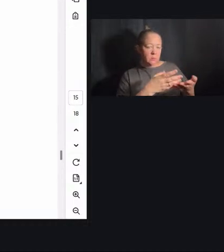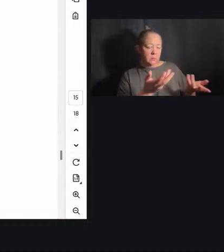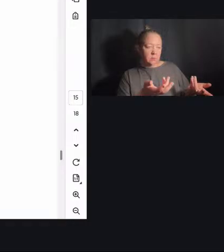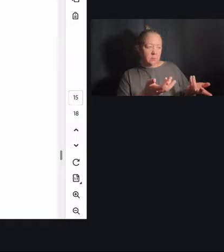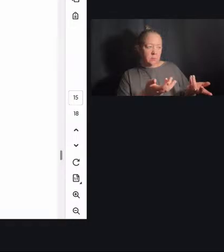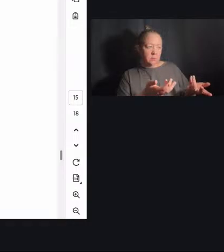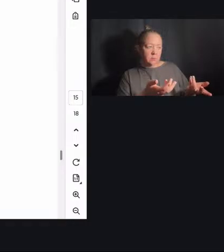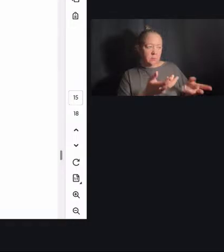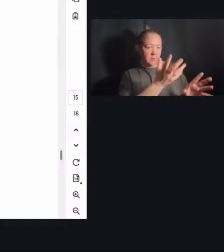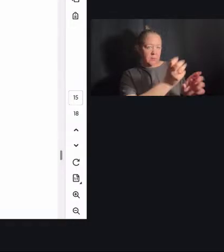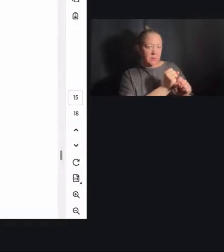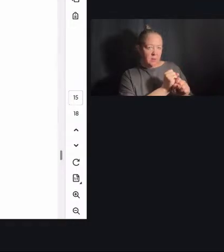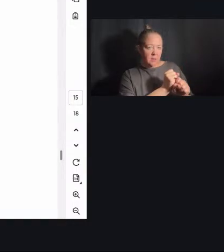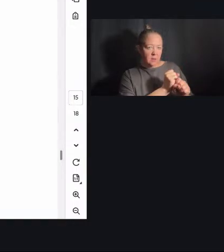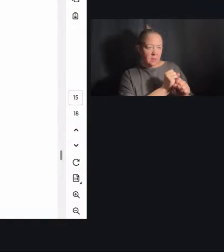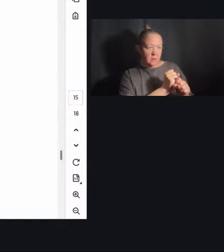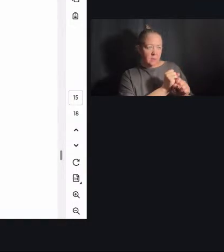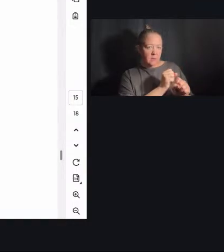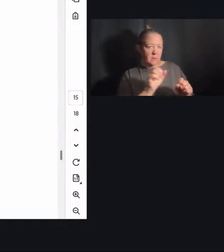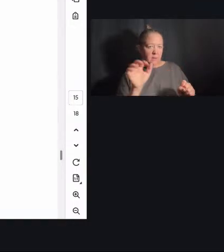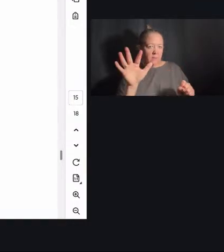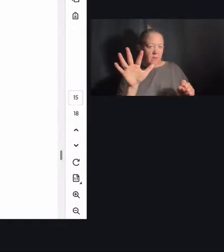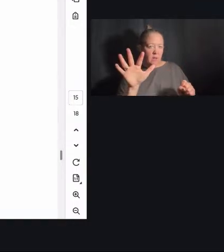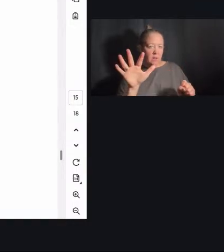get $500, but spend 8,000.